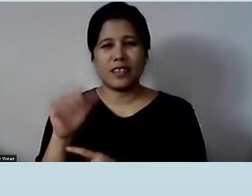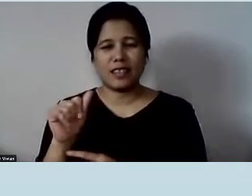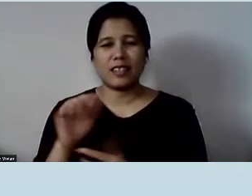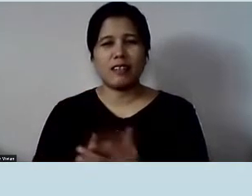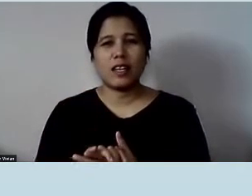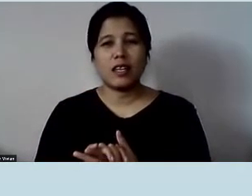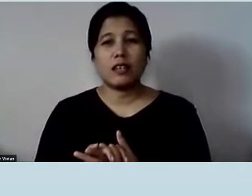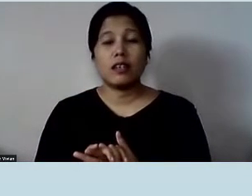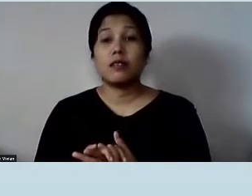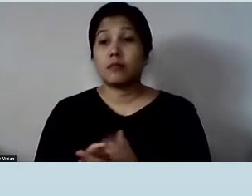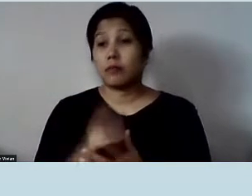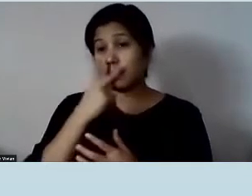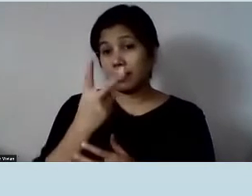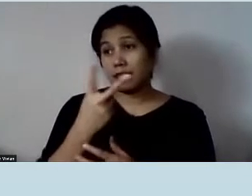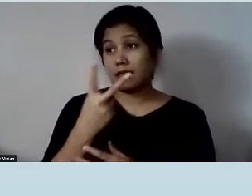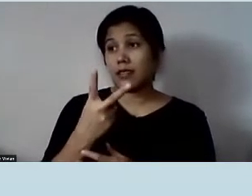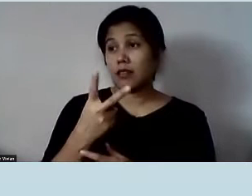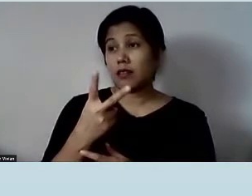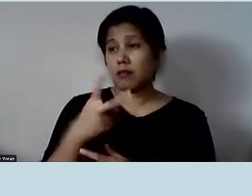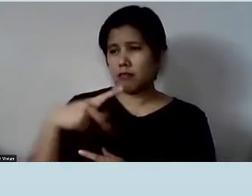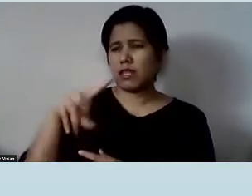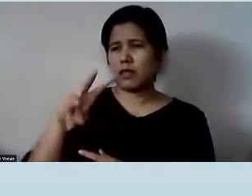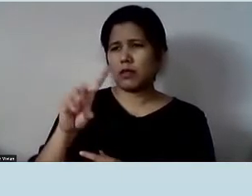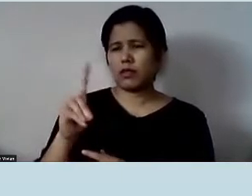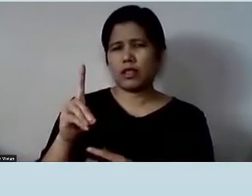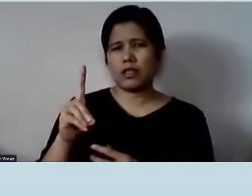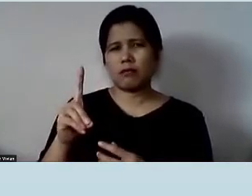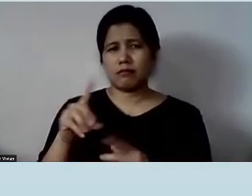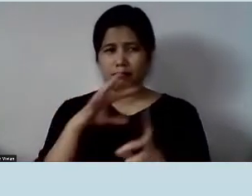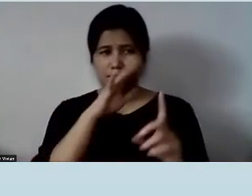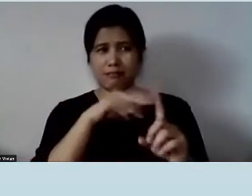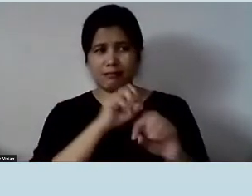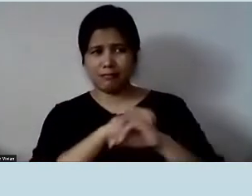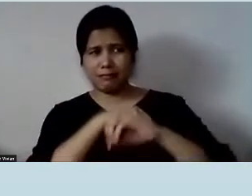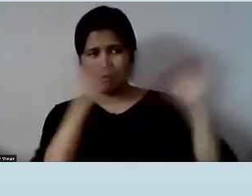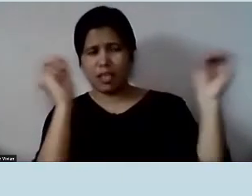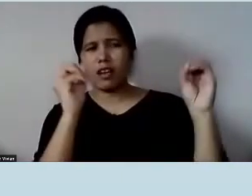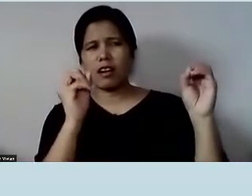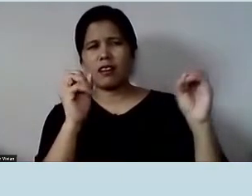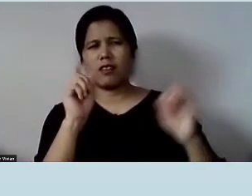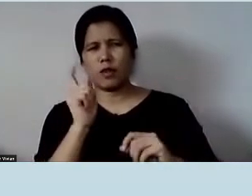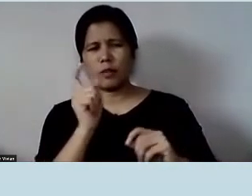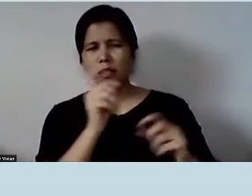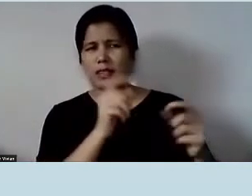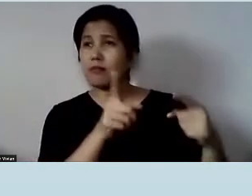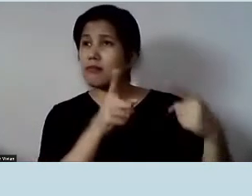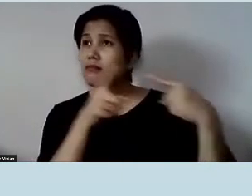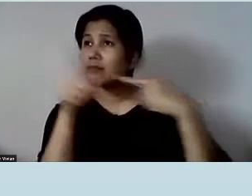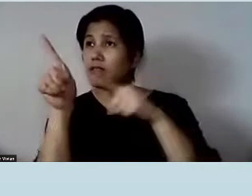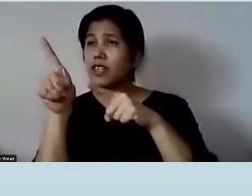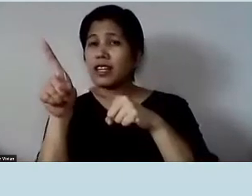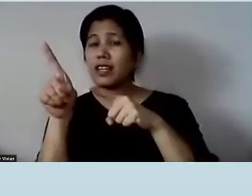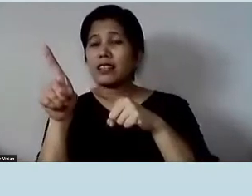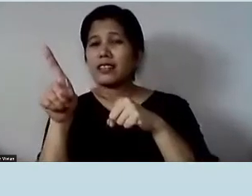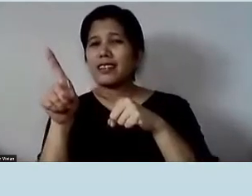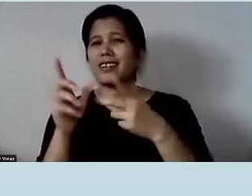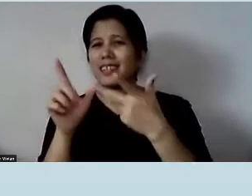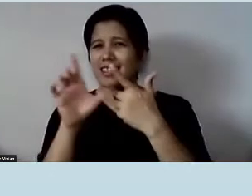pag nakita na PWD ka, apparent ang disability, automatic yan, ituturo ka doon sa courtesy